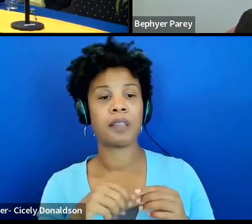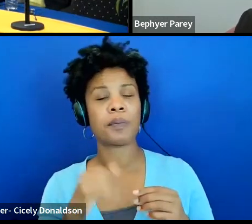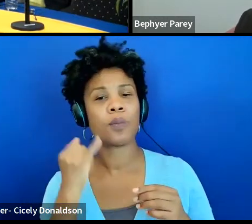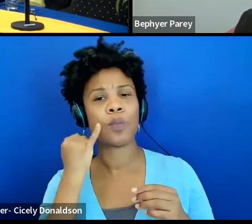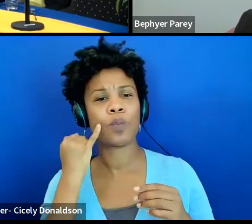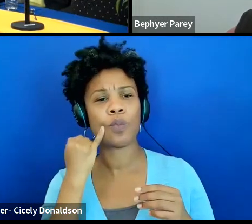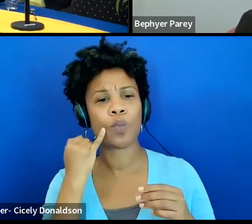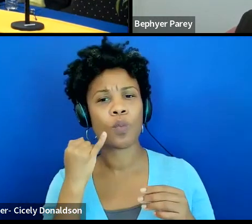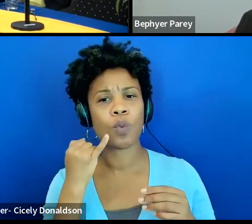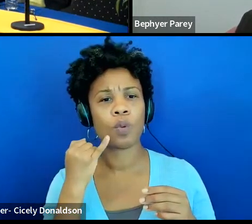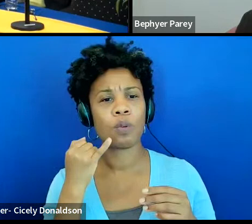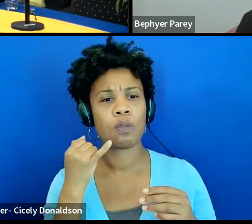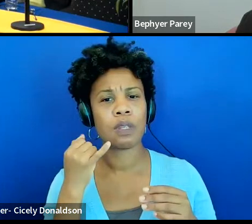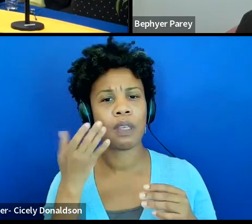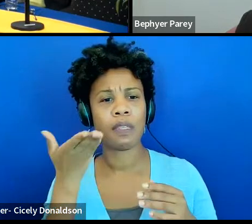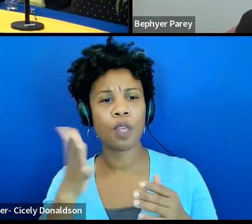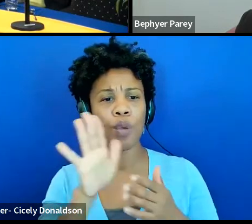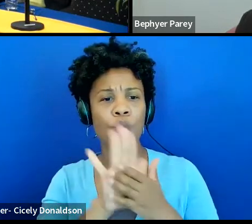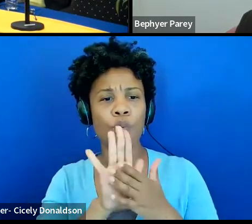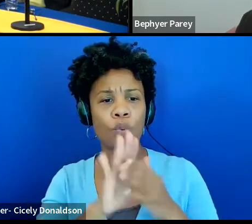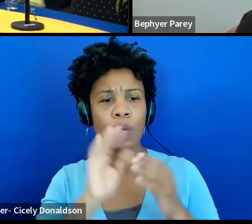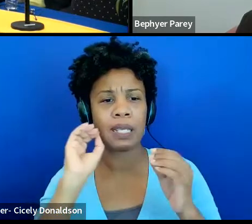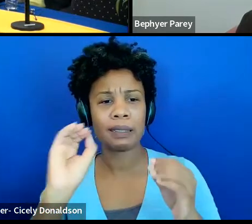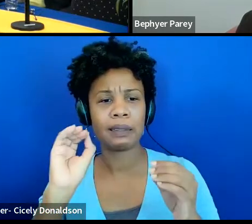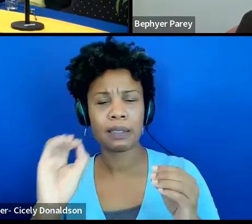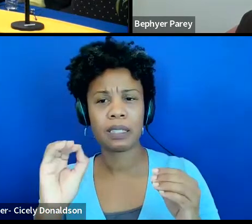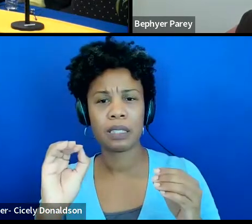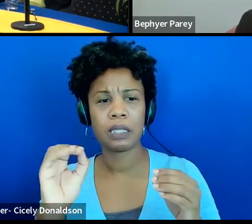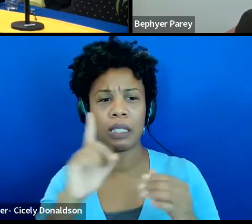our school curricula help?